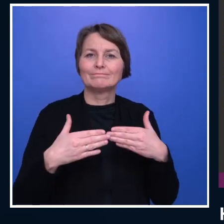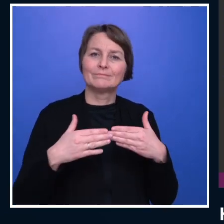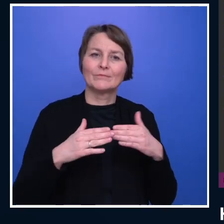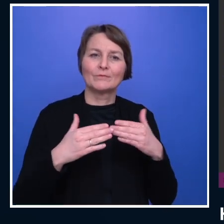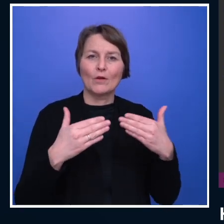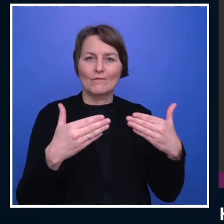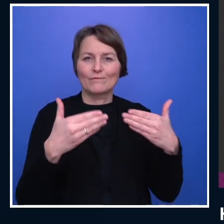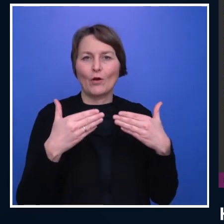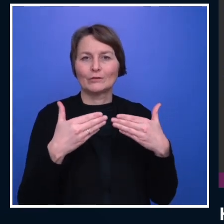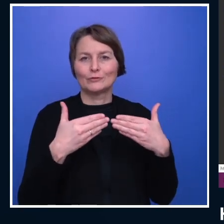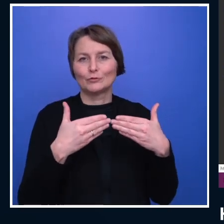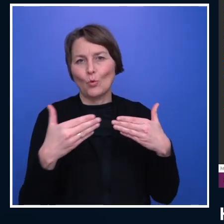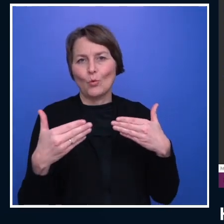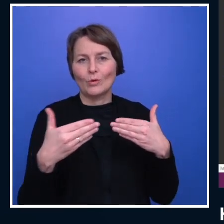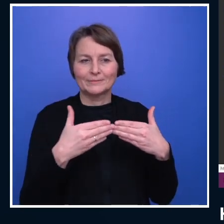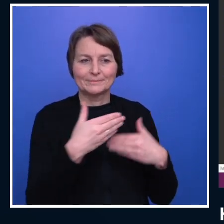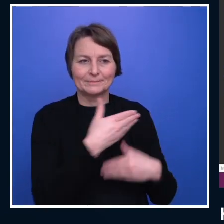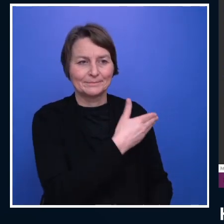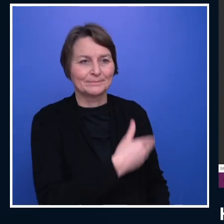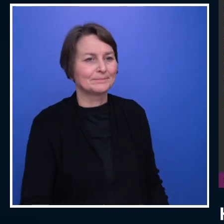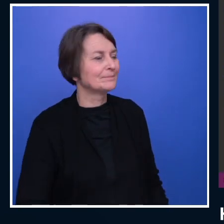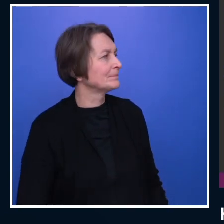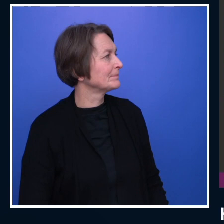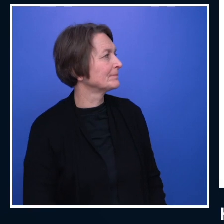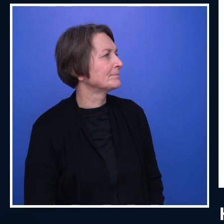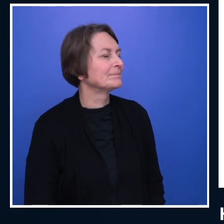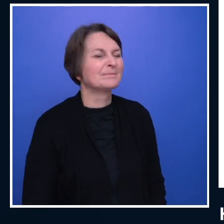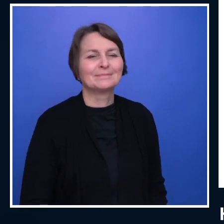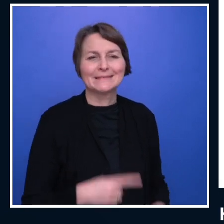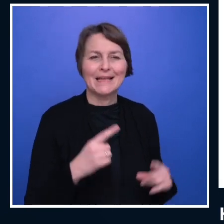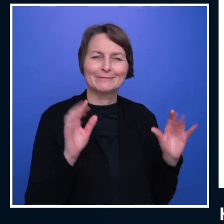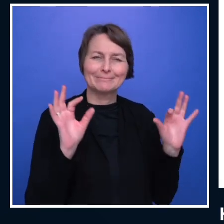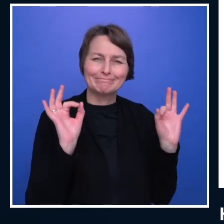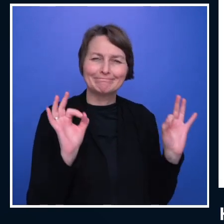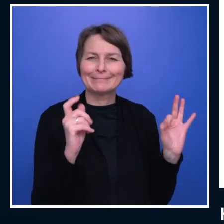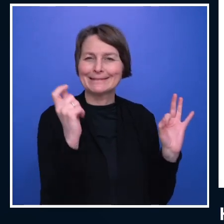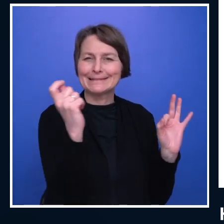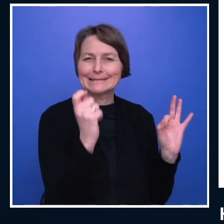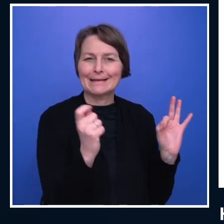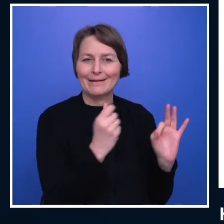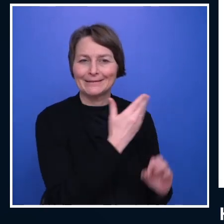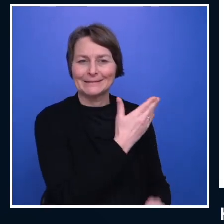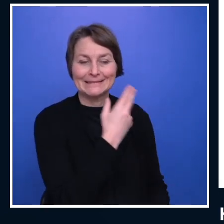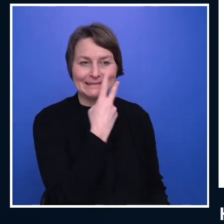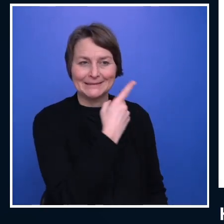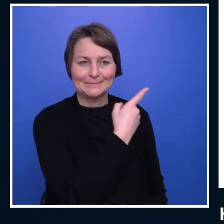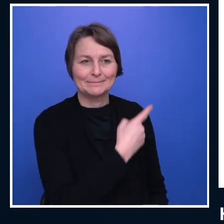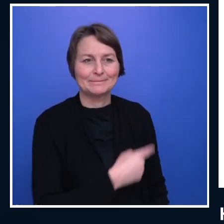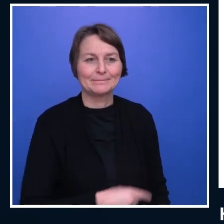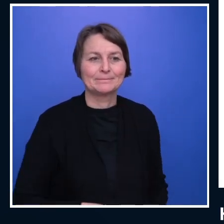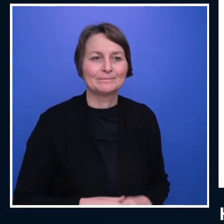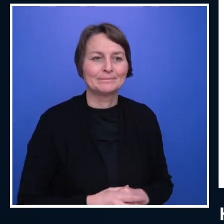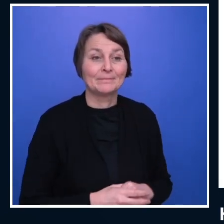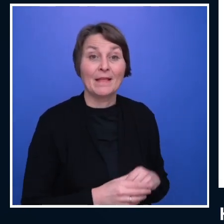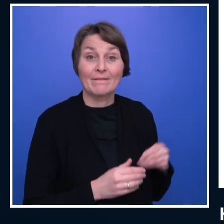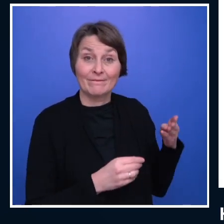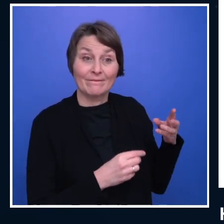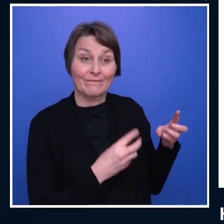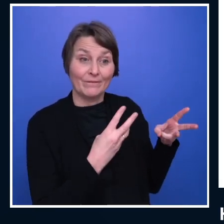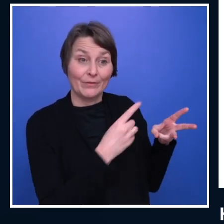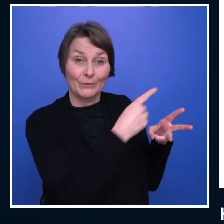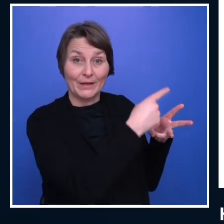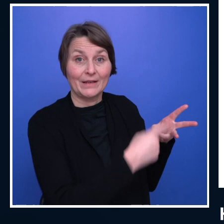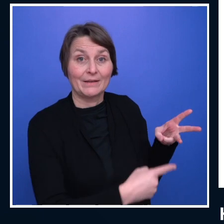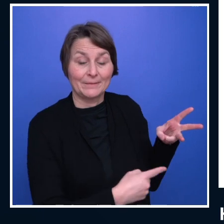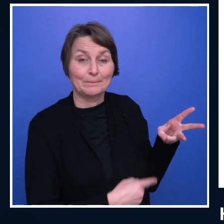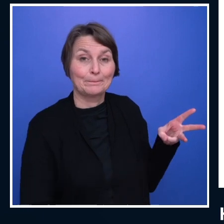go to the Front Door Designer, we can see I've got Hanselman.com, I've got Hanselman staging,